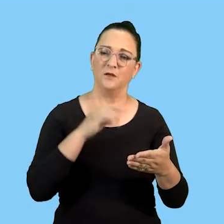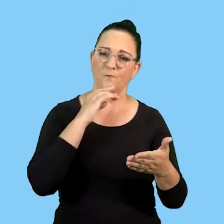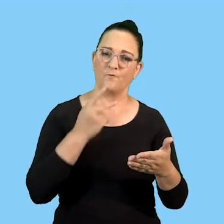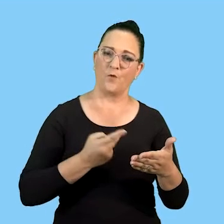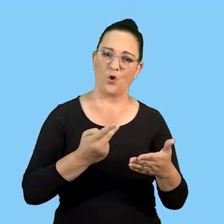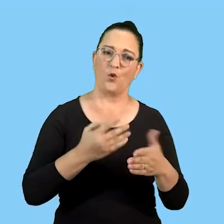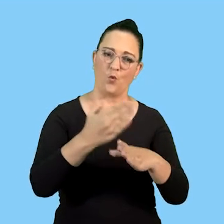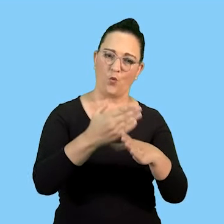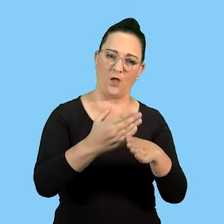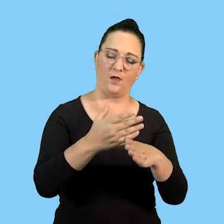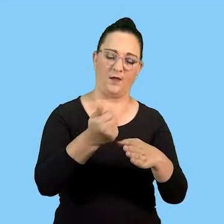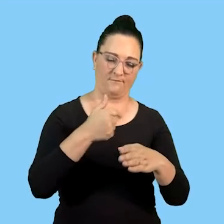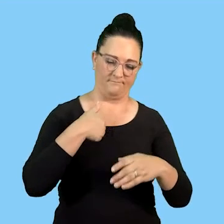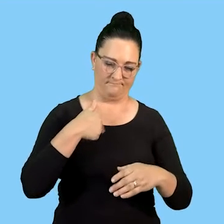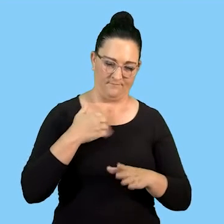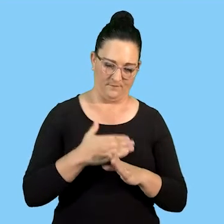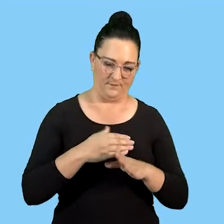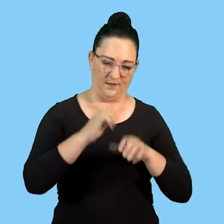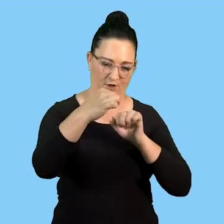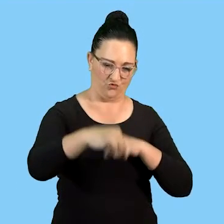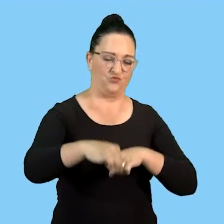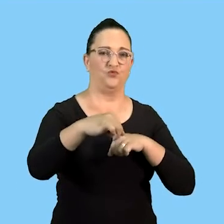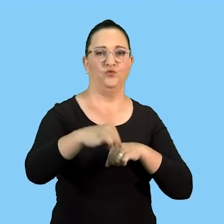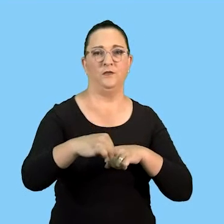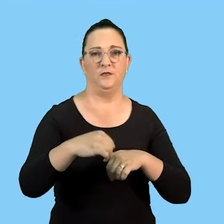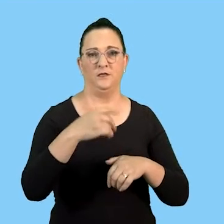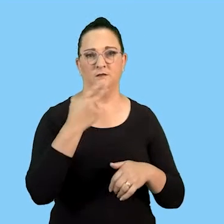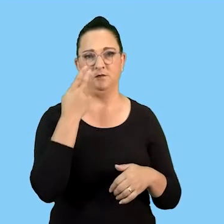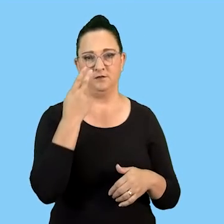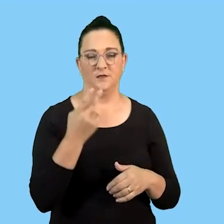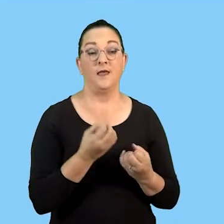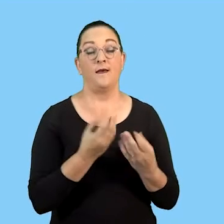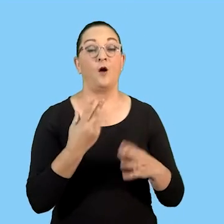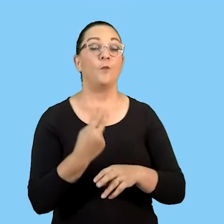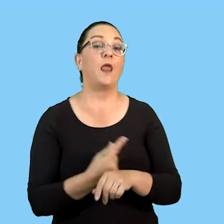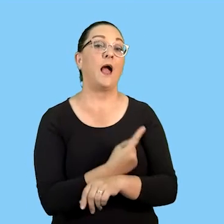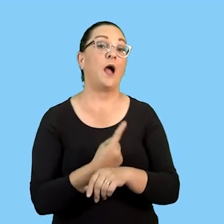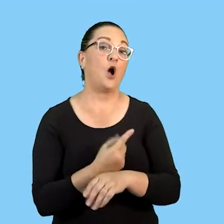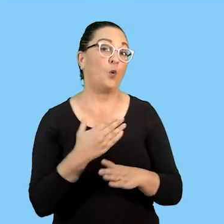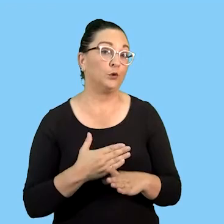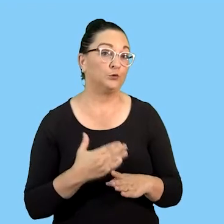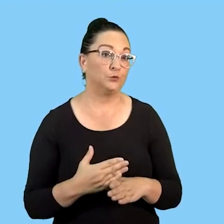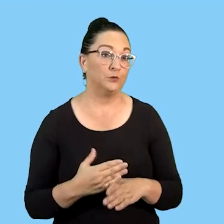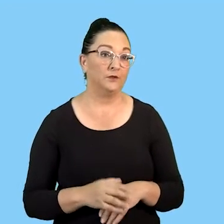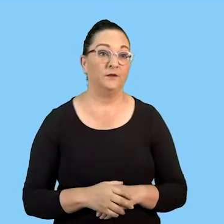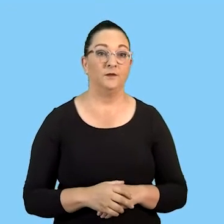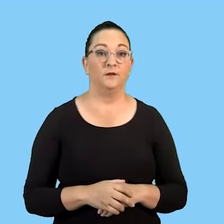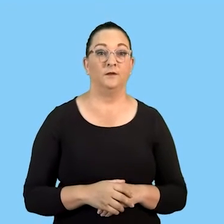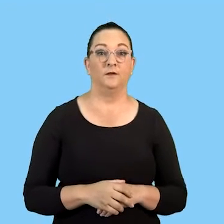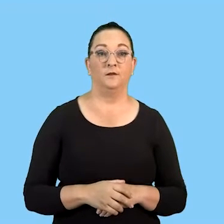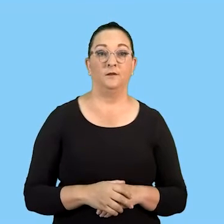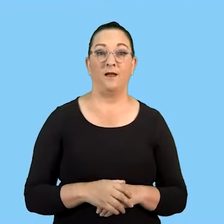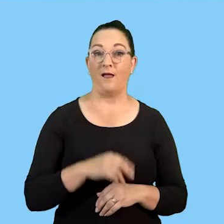agreement. Mutual agreement meaning what? The employer and the employee needs to agree on the number of hours that they're going to work. If it's